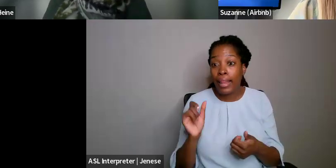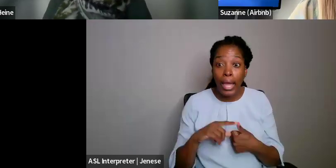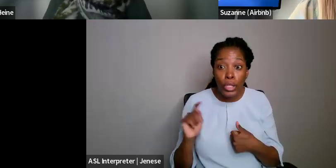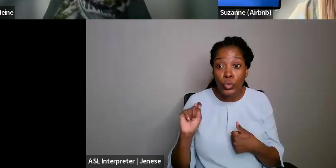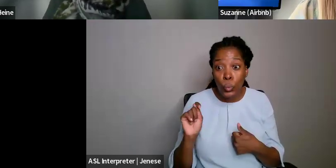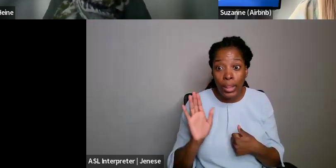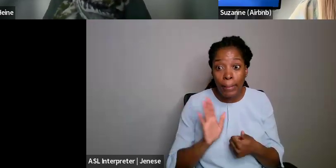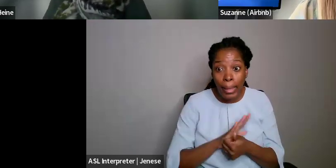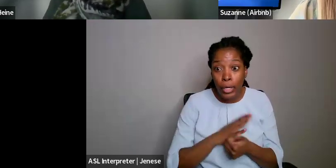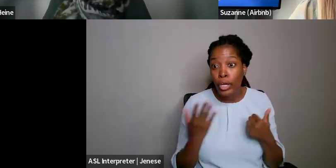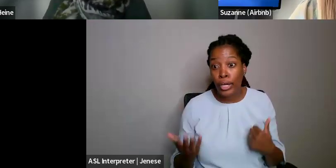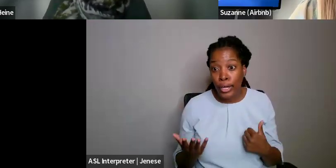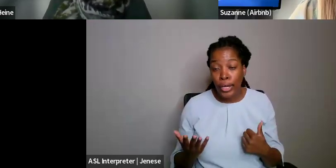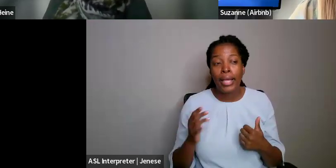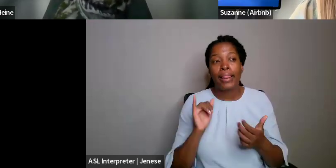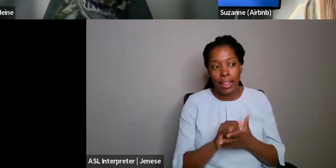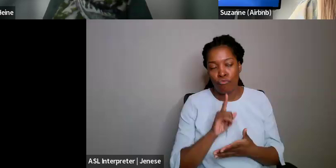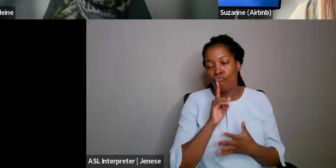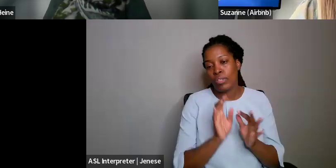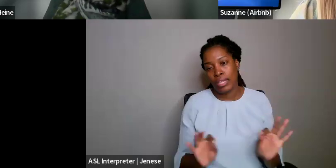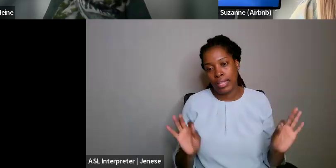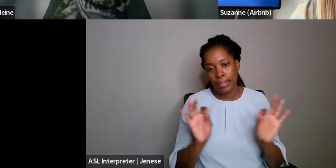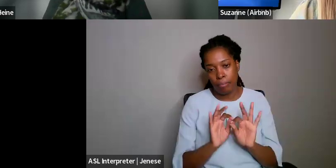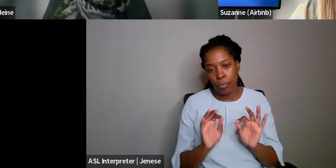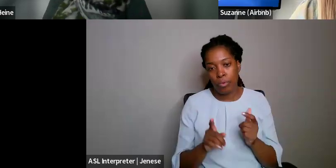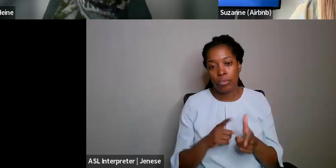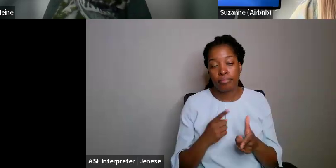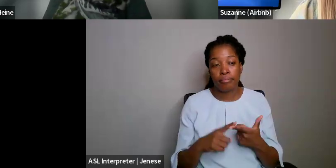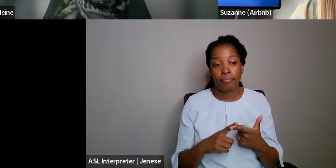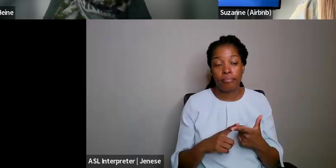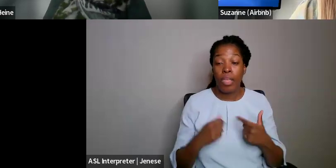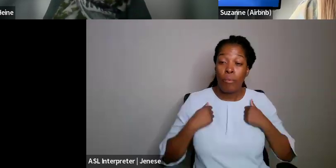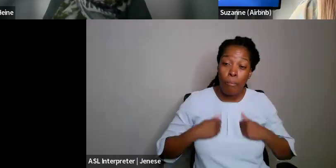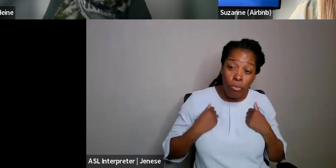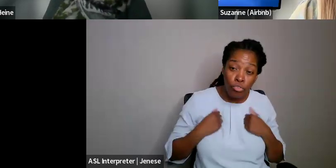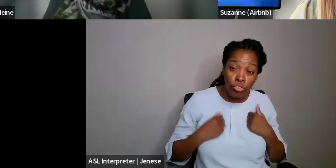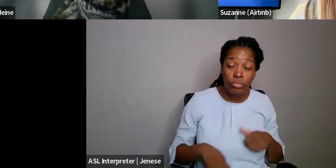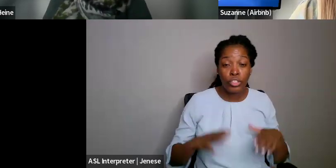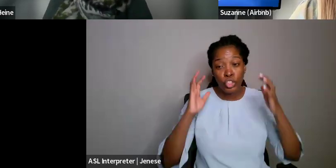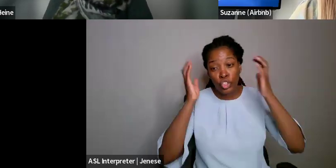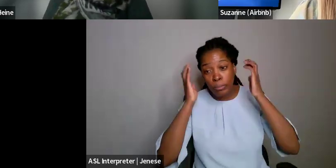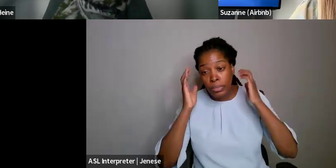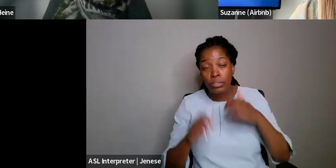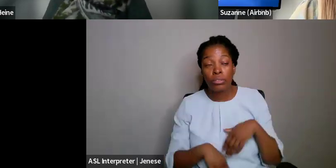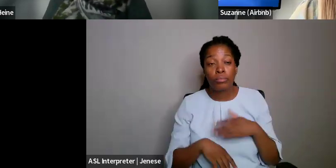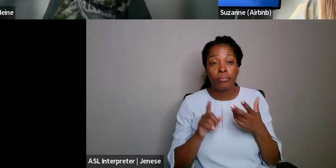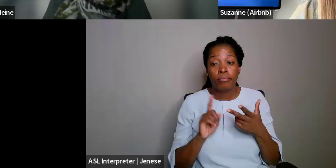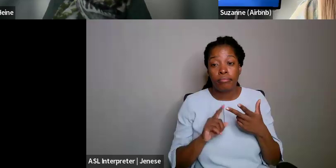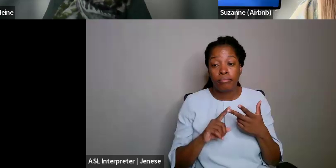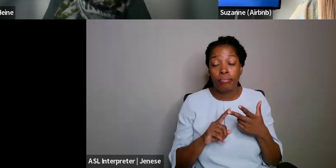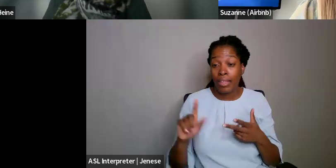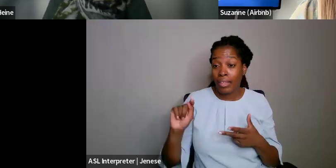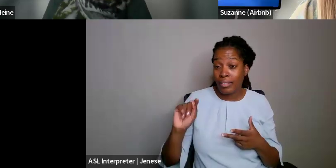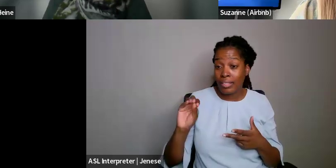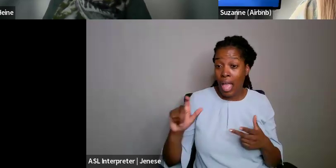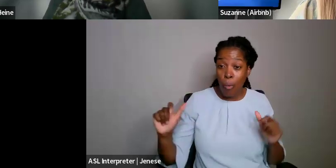example. So toilet paper is extremely important. Hand and body soap, at least one towel per guest. And if they're going